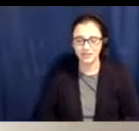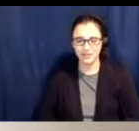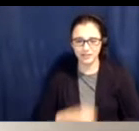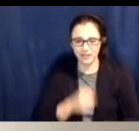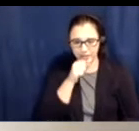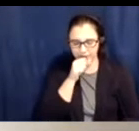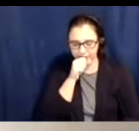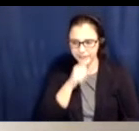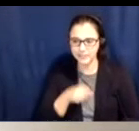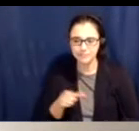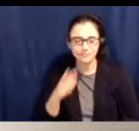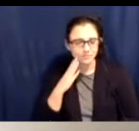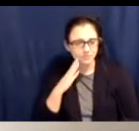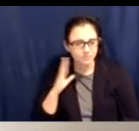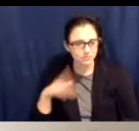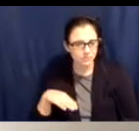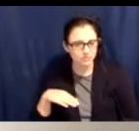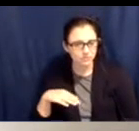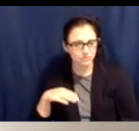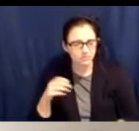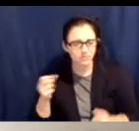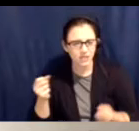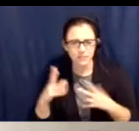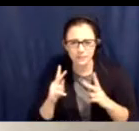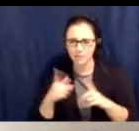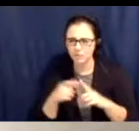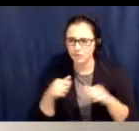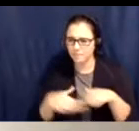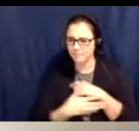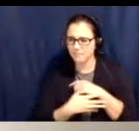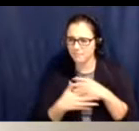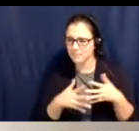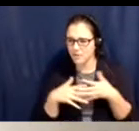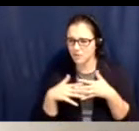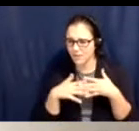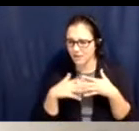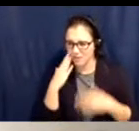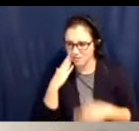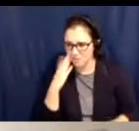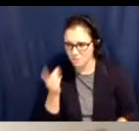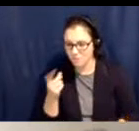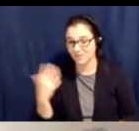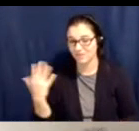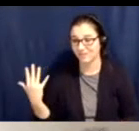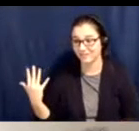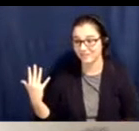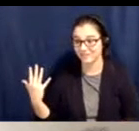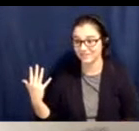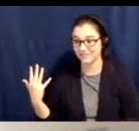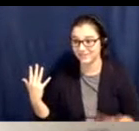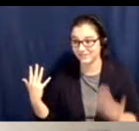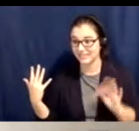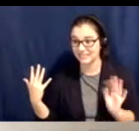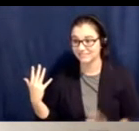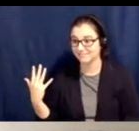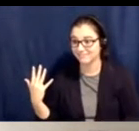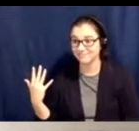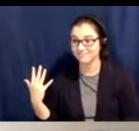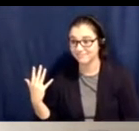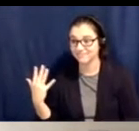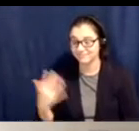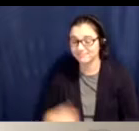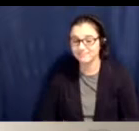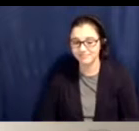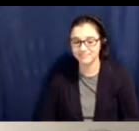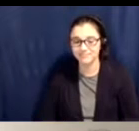Do you know how many were from the United States? 5. Wow. We only